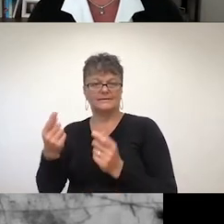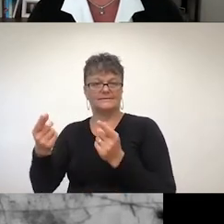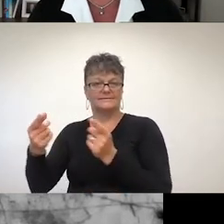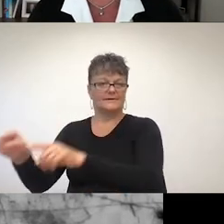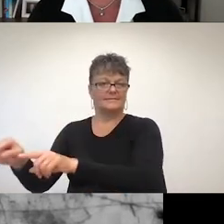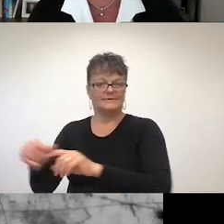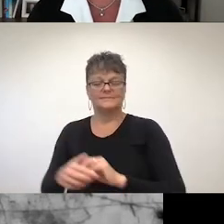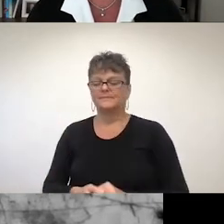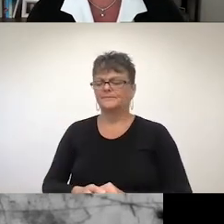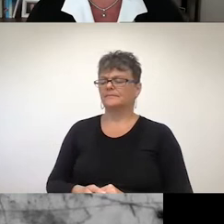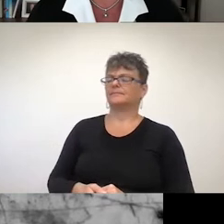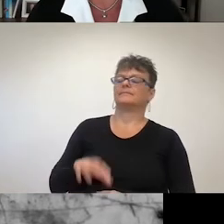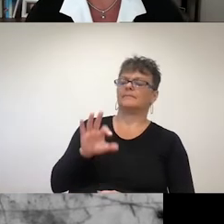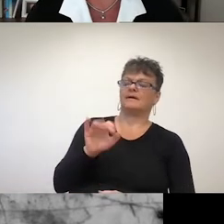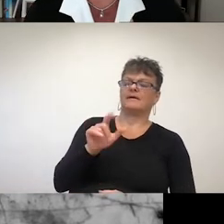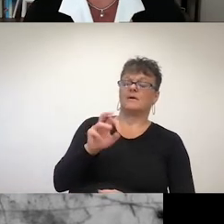important perspective and question.